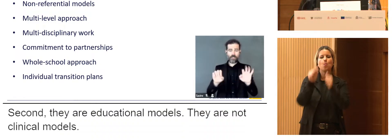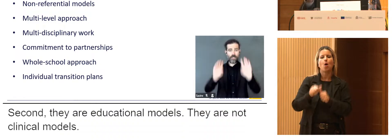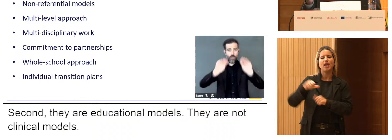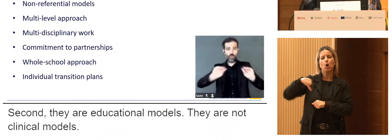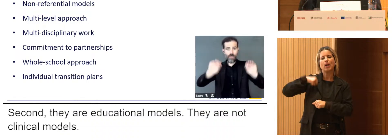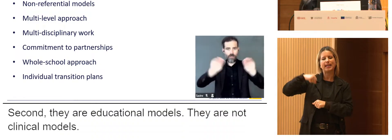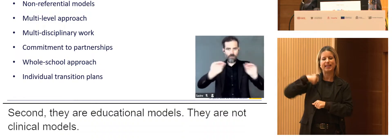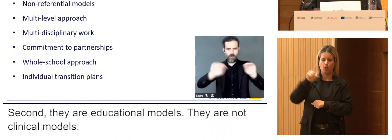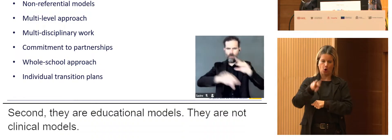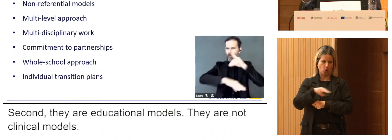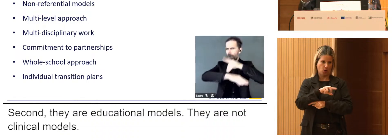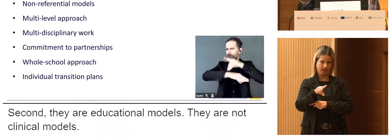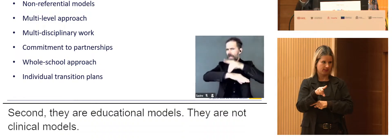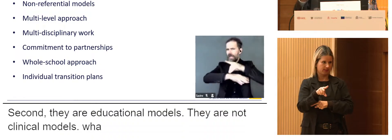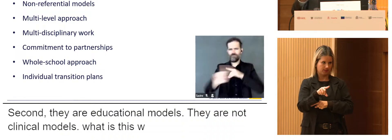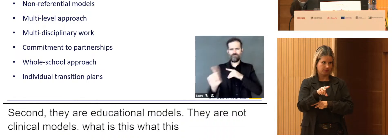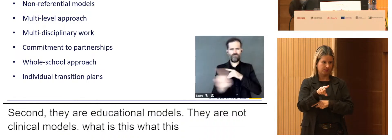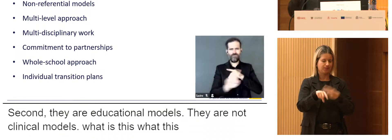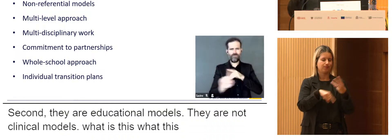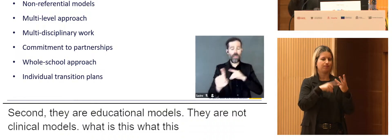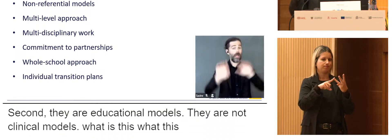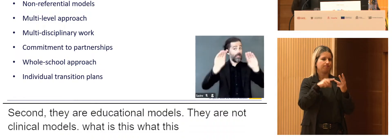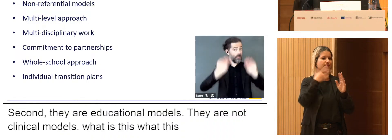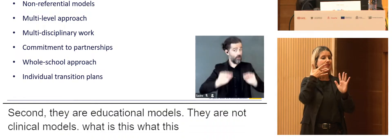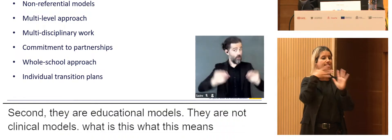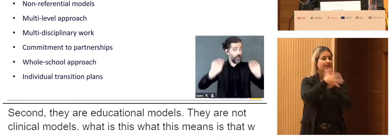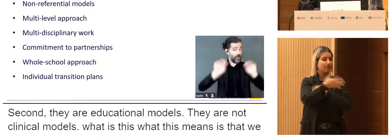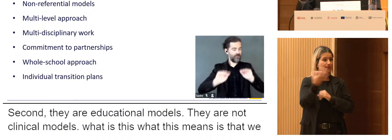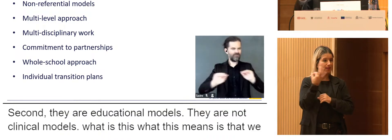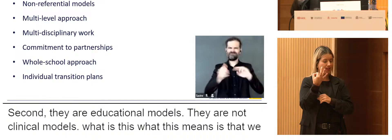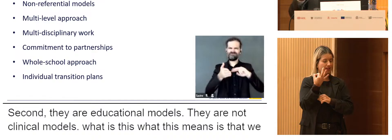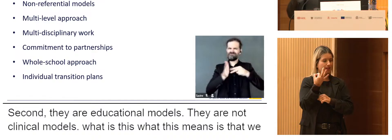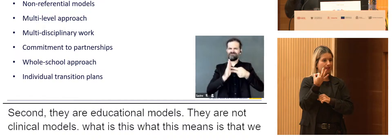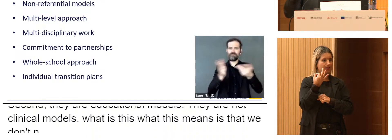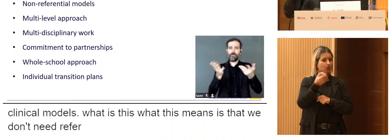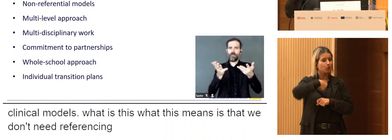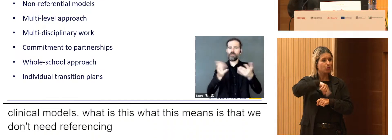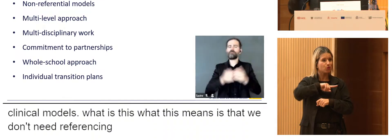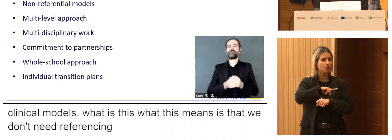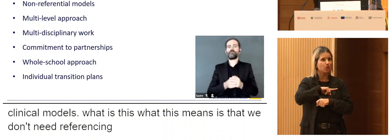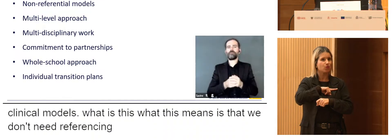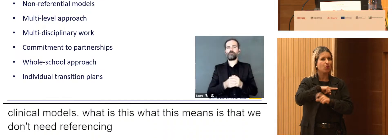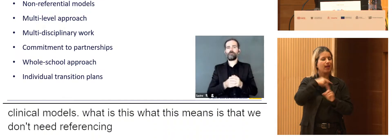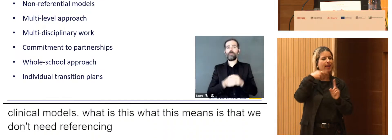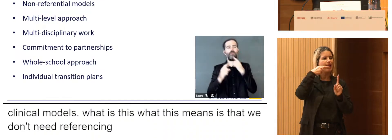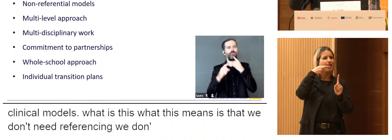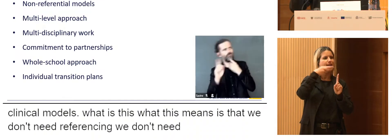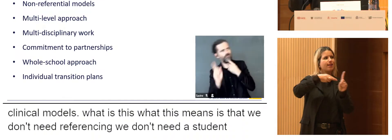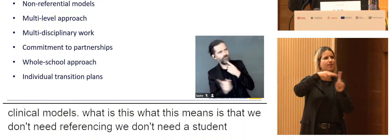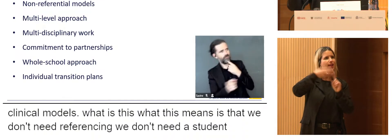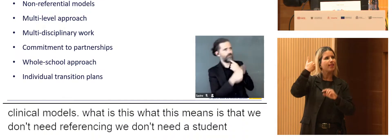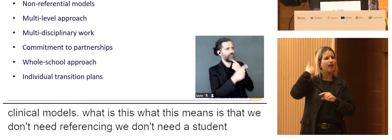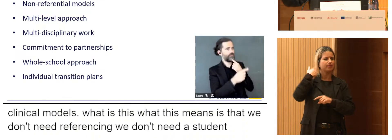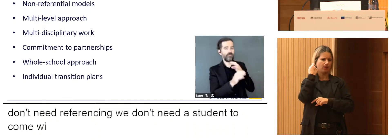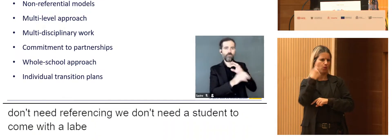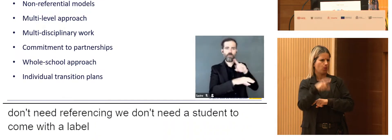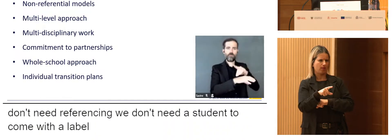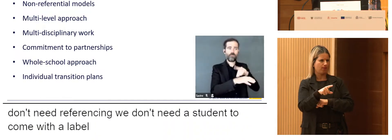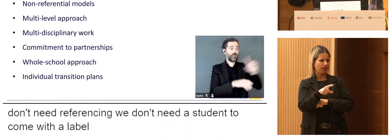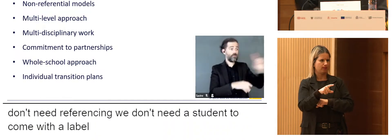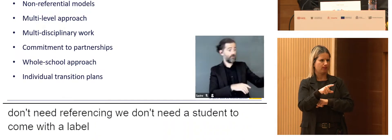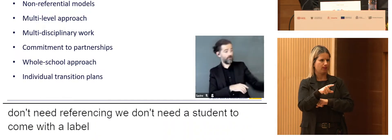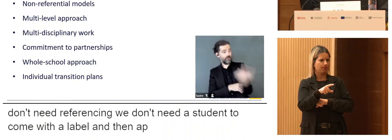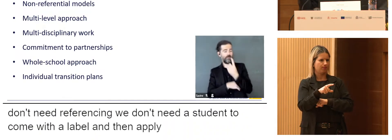What this means is that we don't need referencing. We don't need a student to come with a label and then